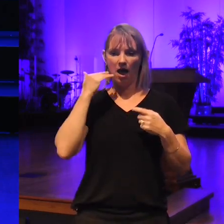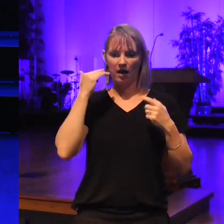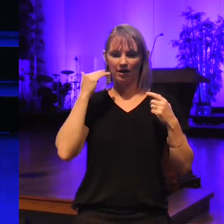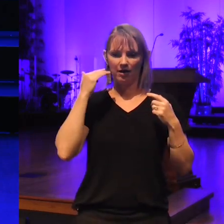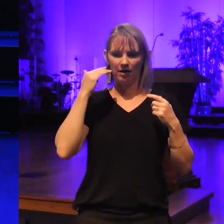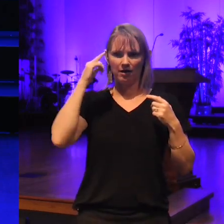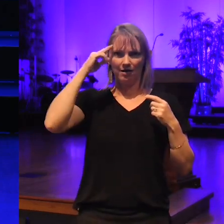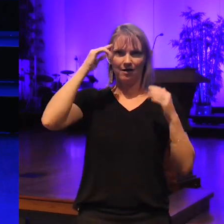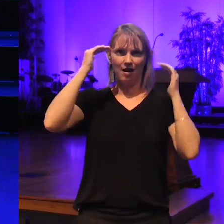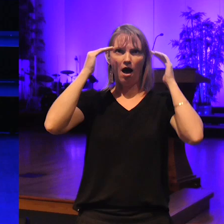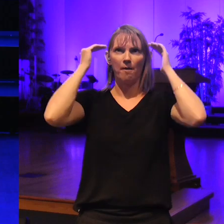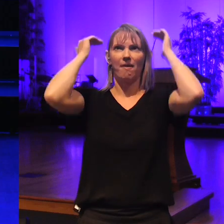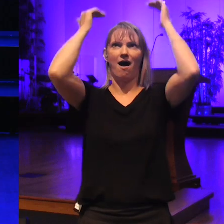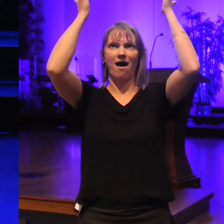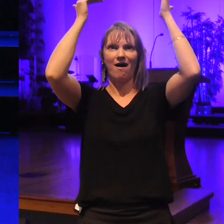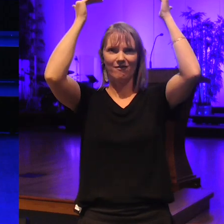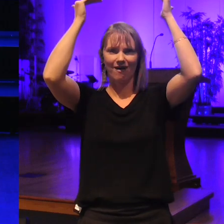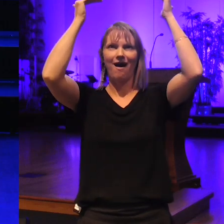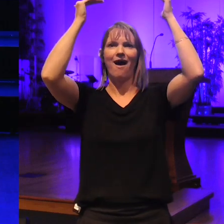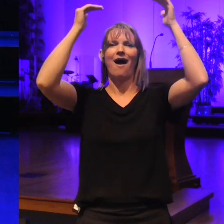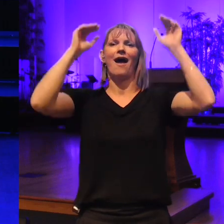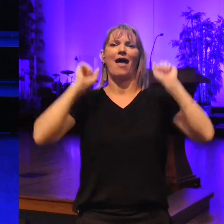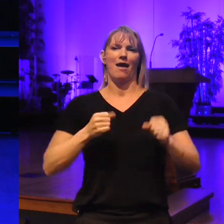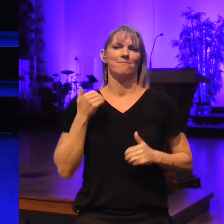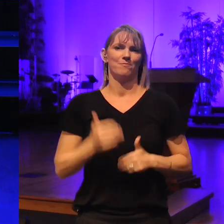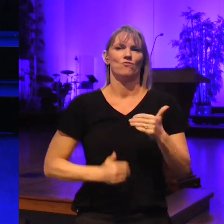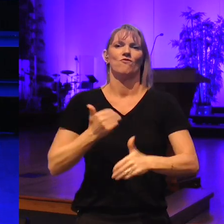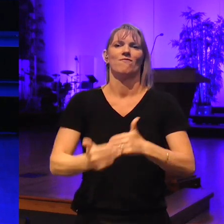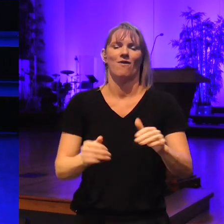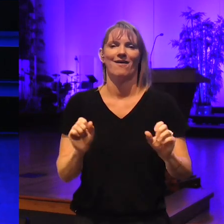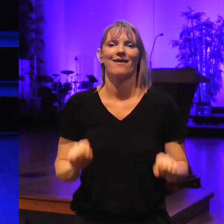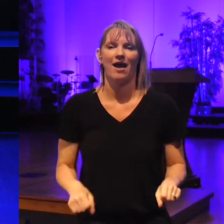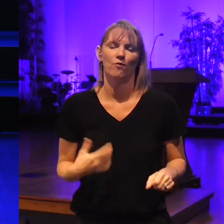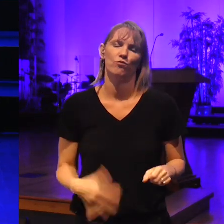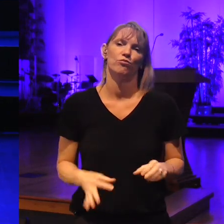that, to be able to move forward, it's so important.